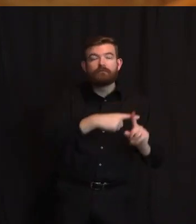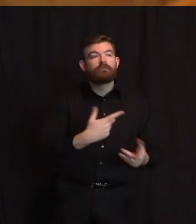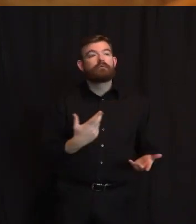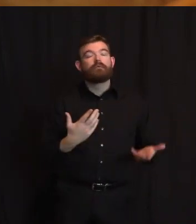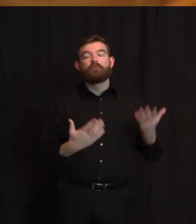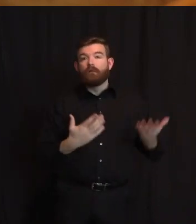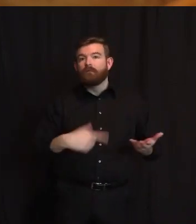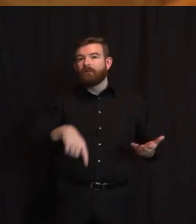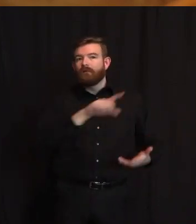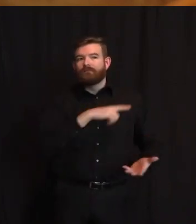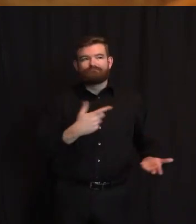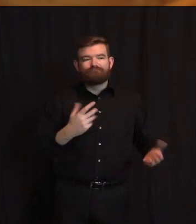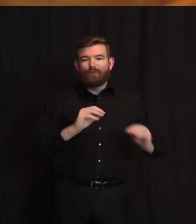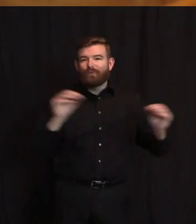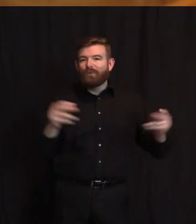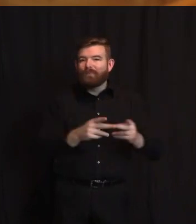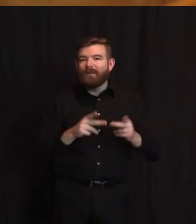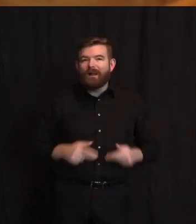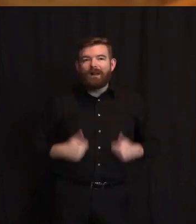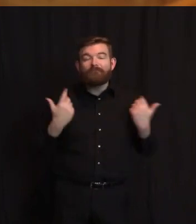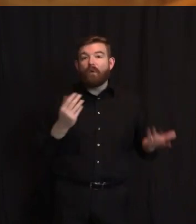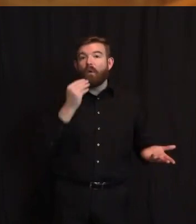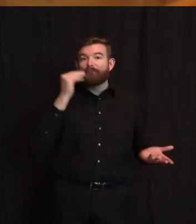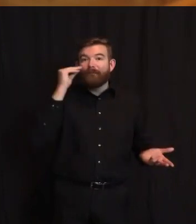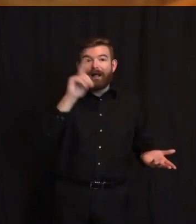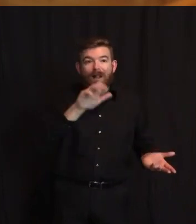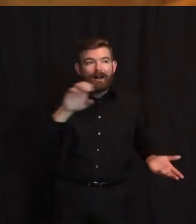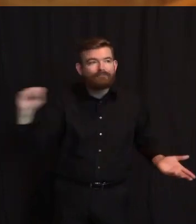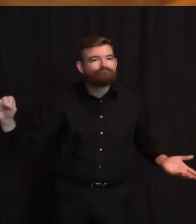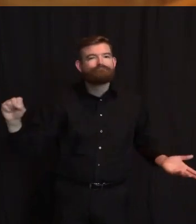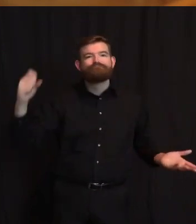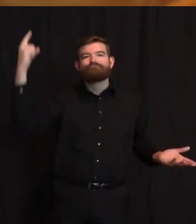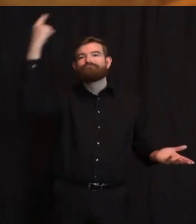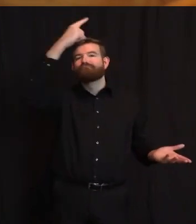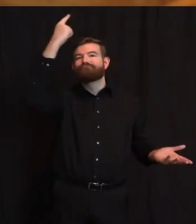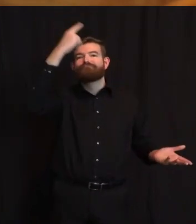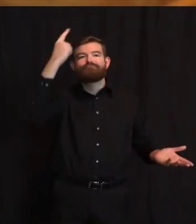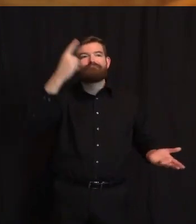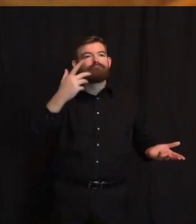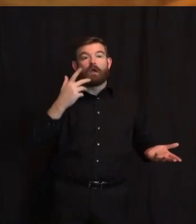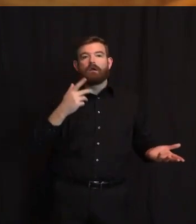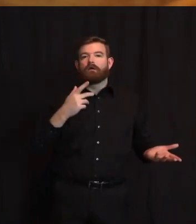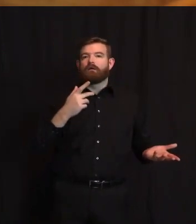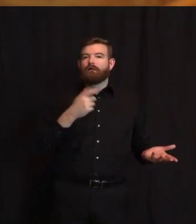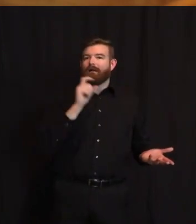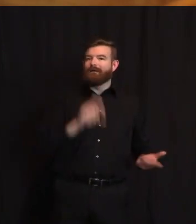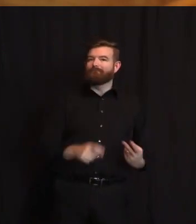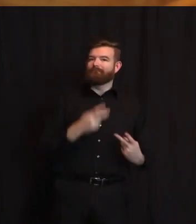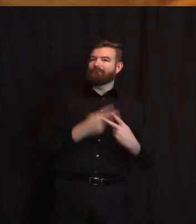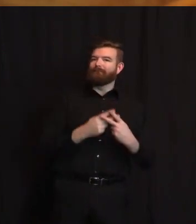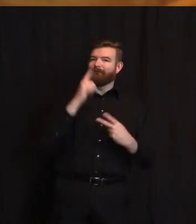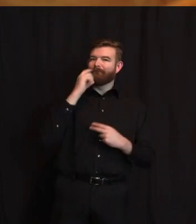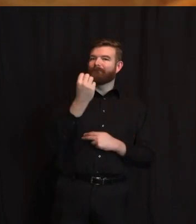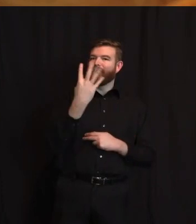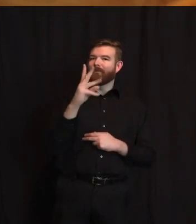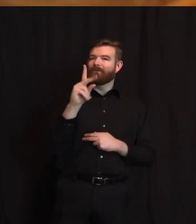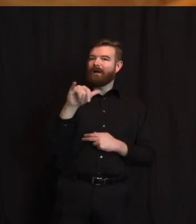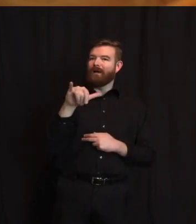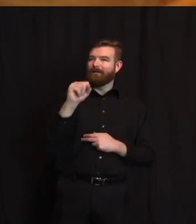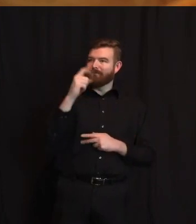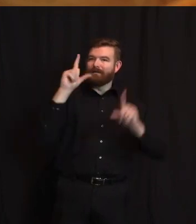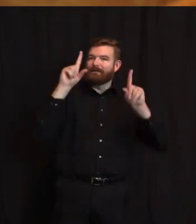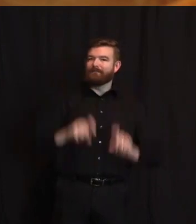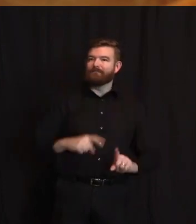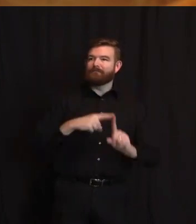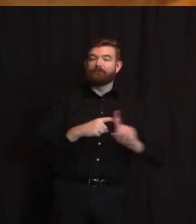vulnerable populations, or need to quarantine for up to 14 days. Additionally, as the governor shared,